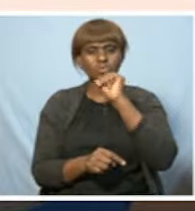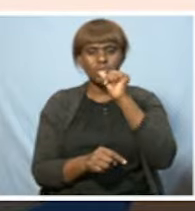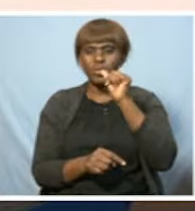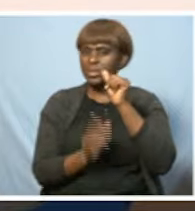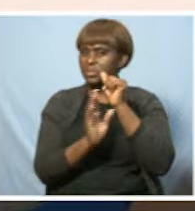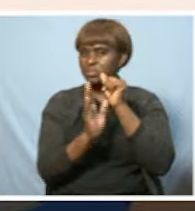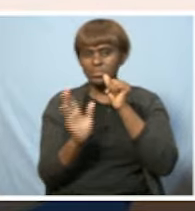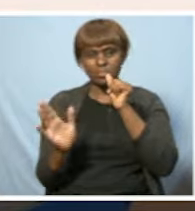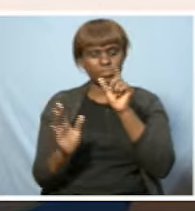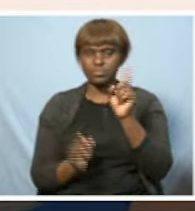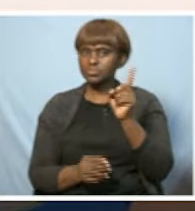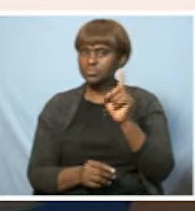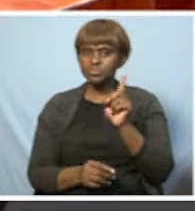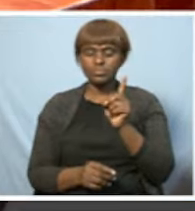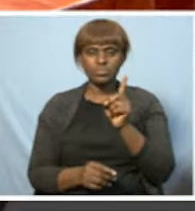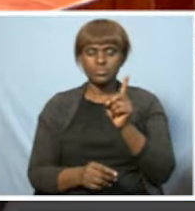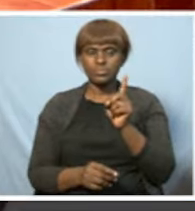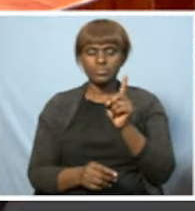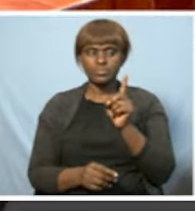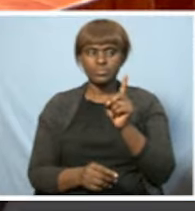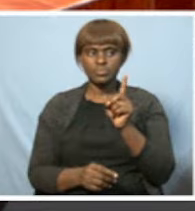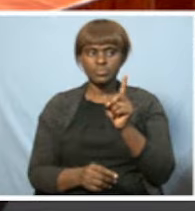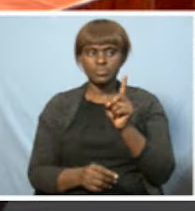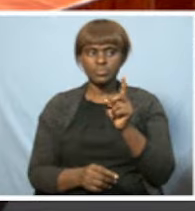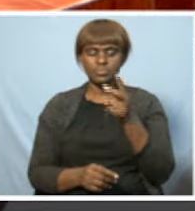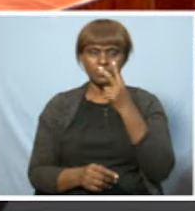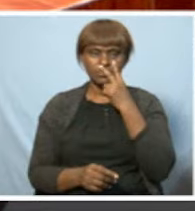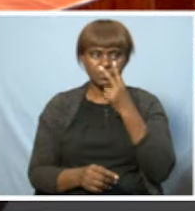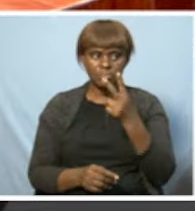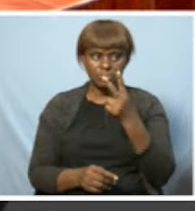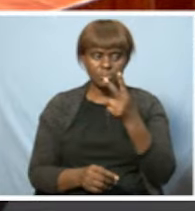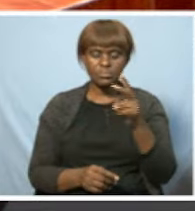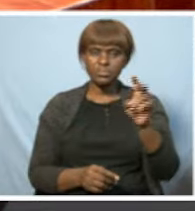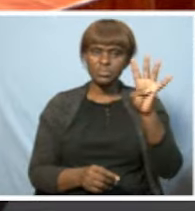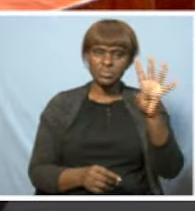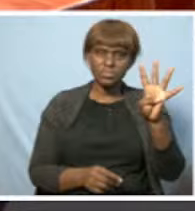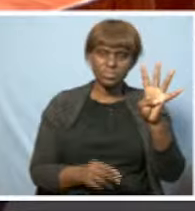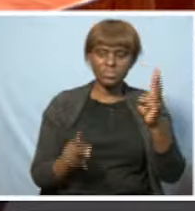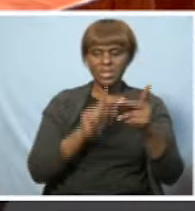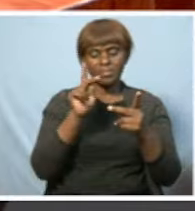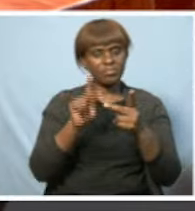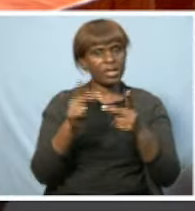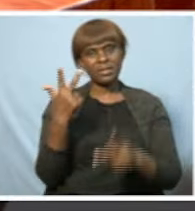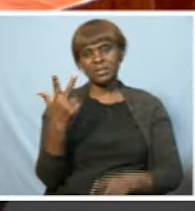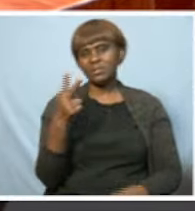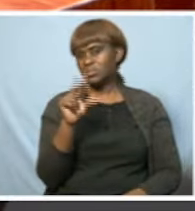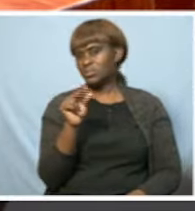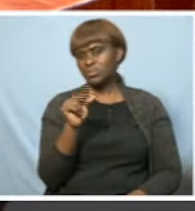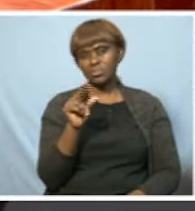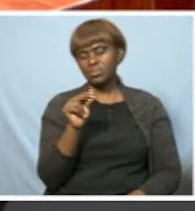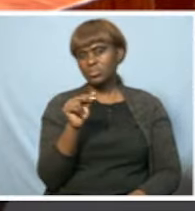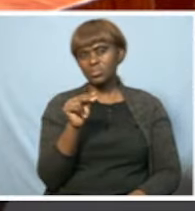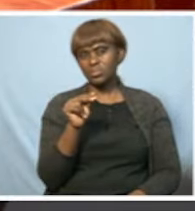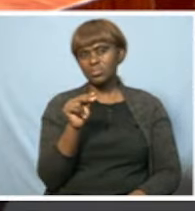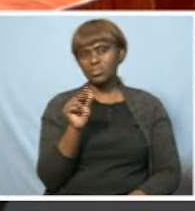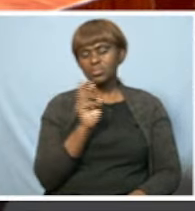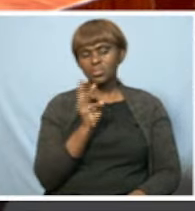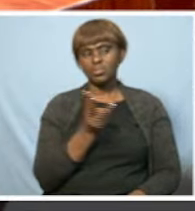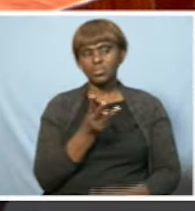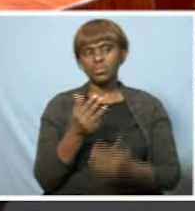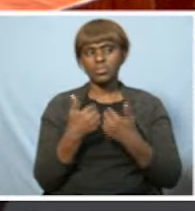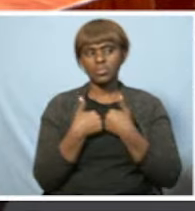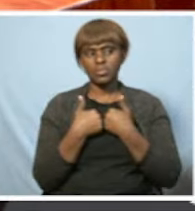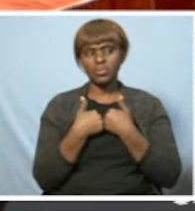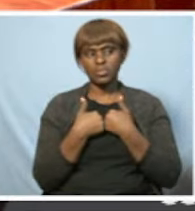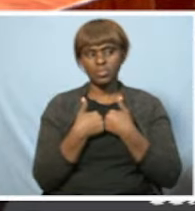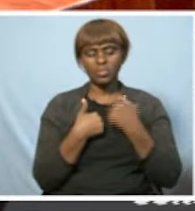route of looking at a 4 that looks like a 3. We have